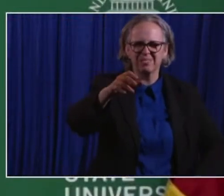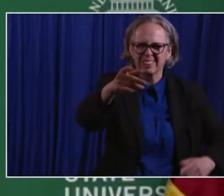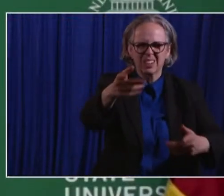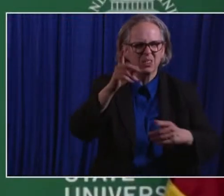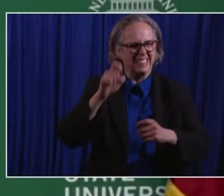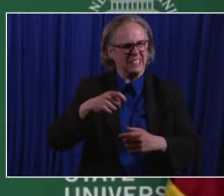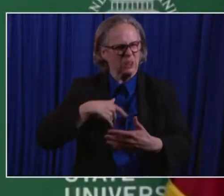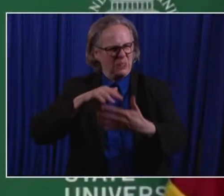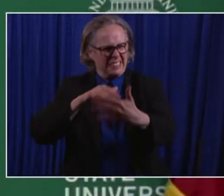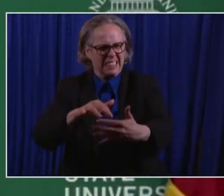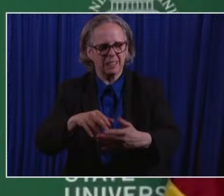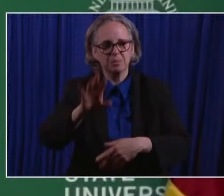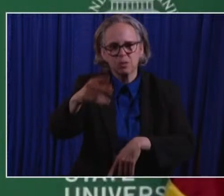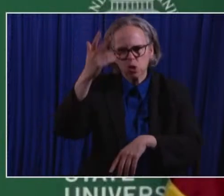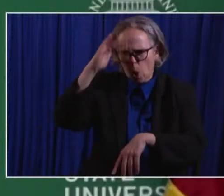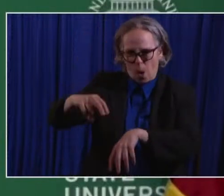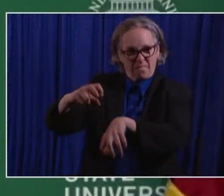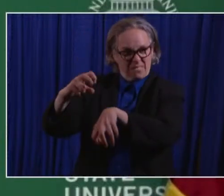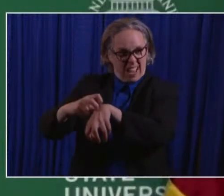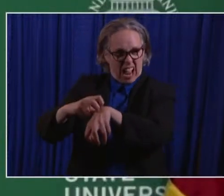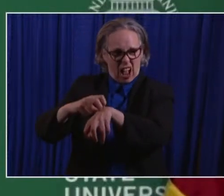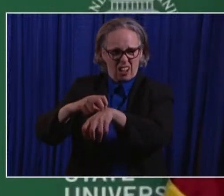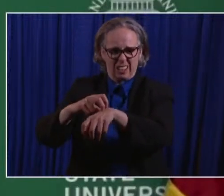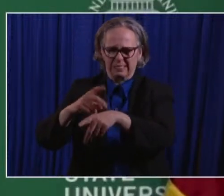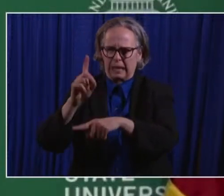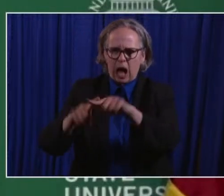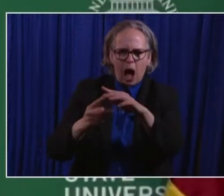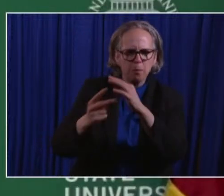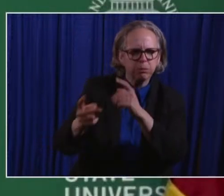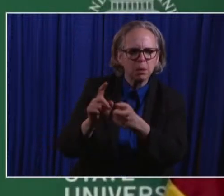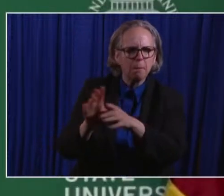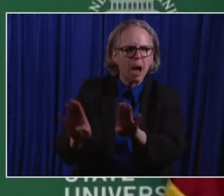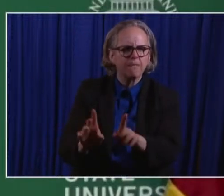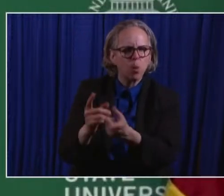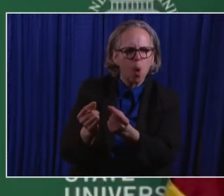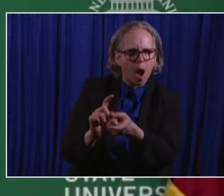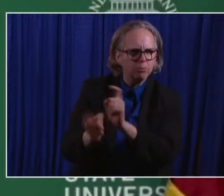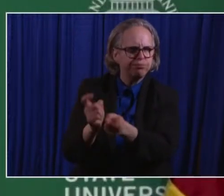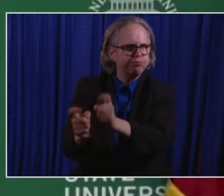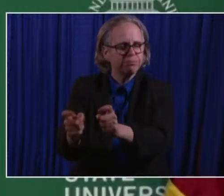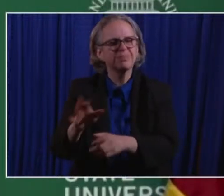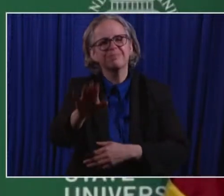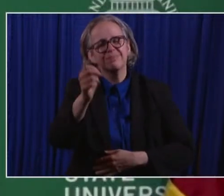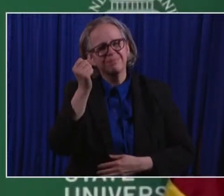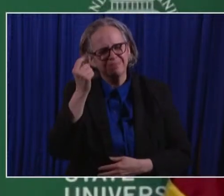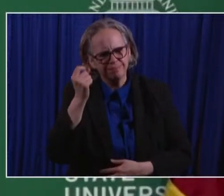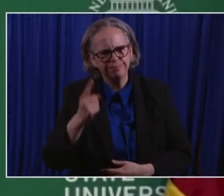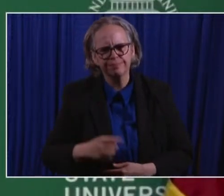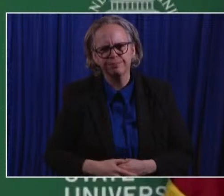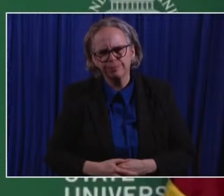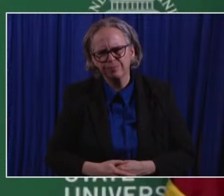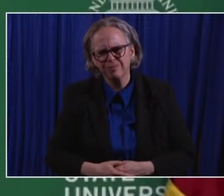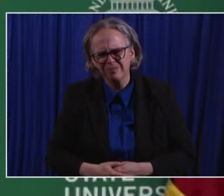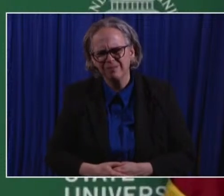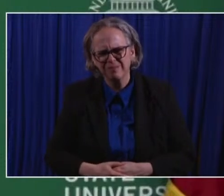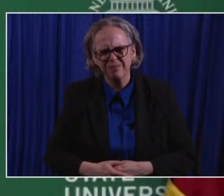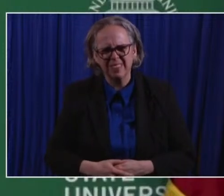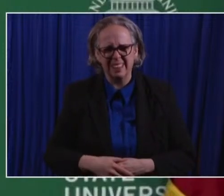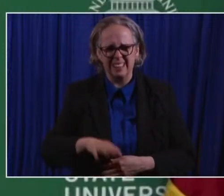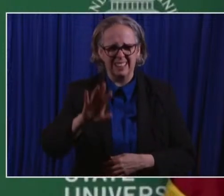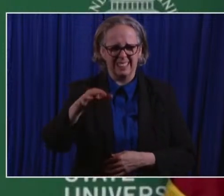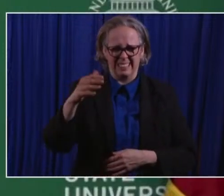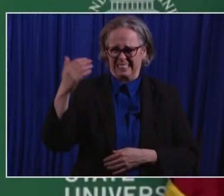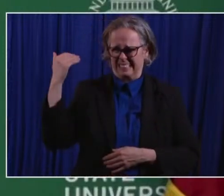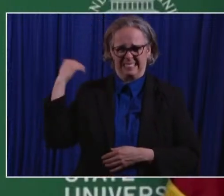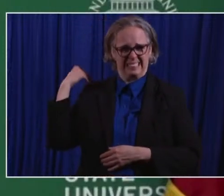unpredictable. But you know, I have always felt since we started this vaccine phase